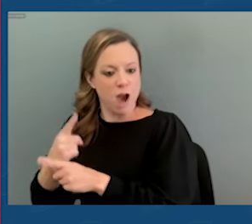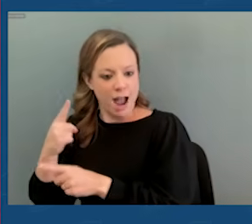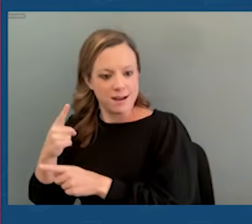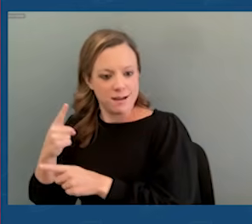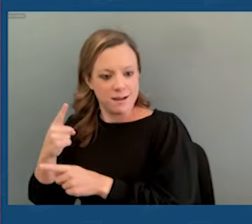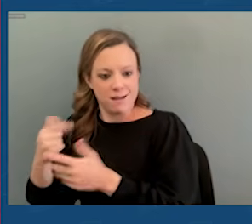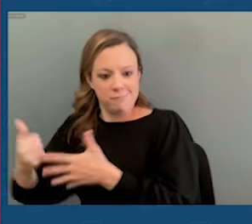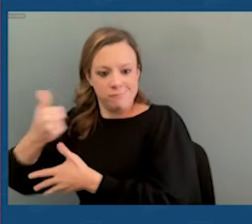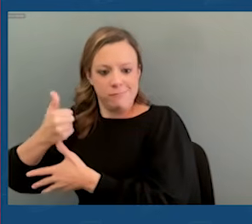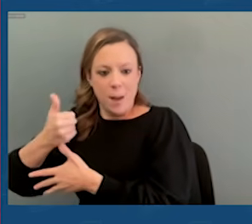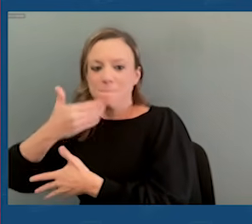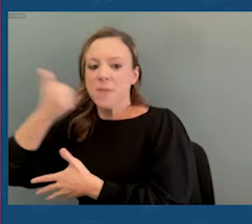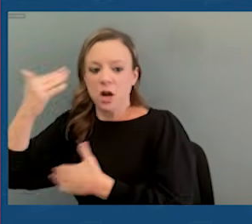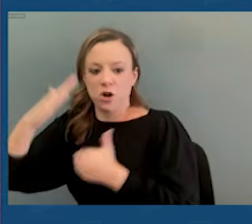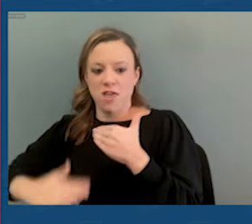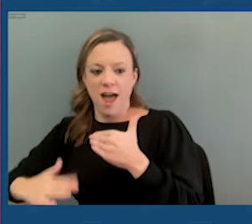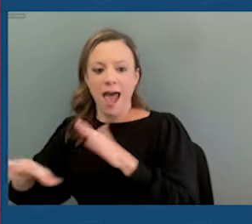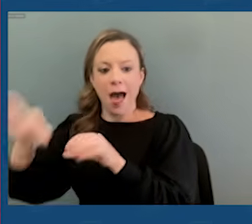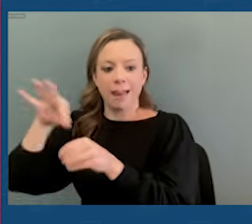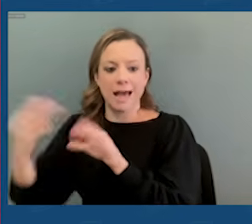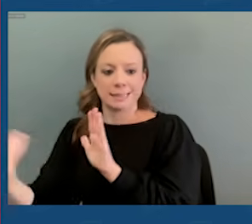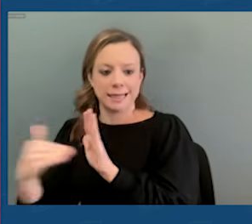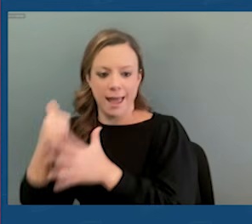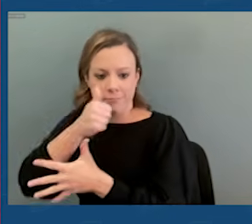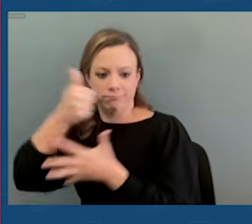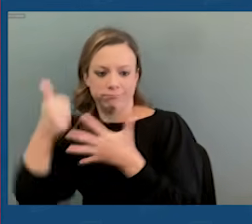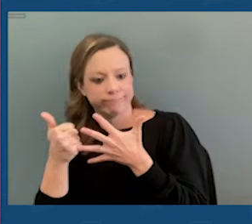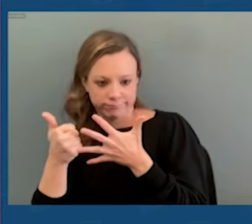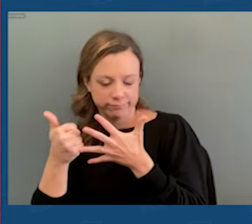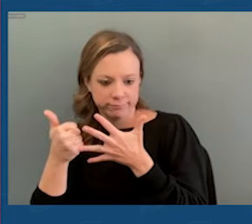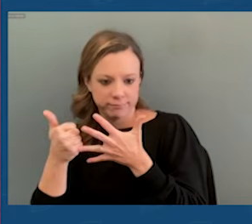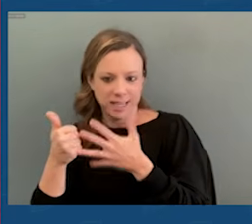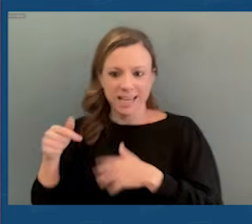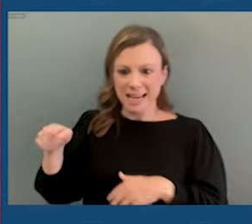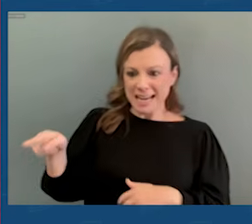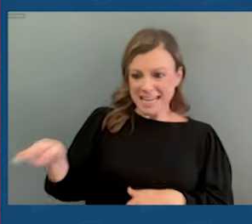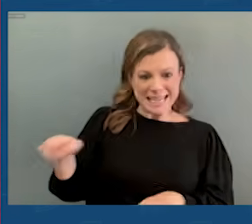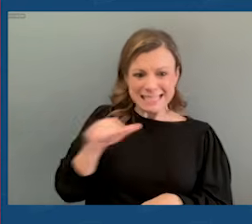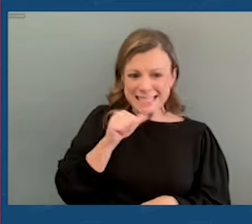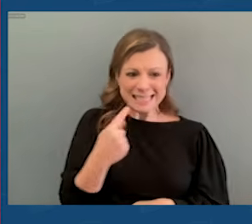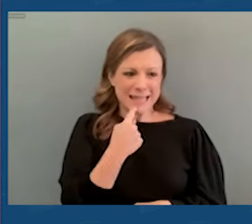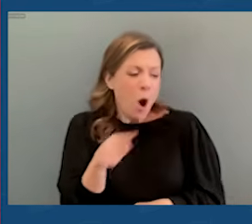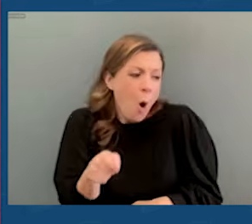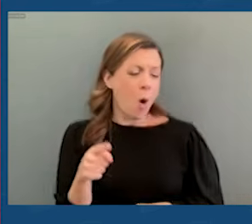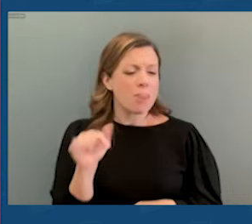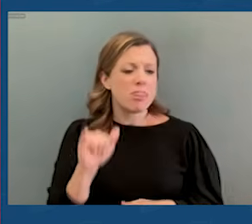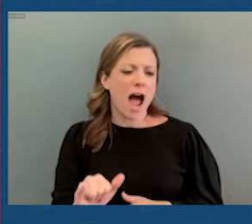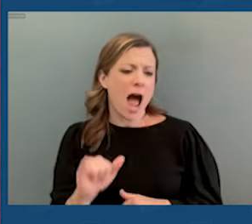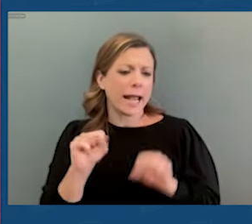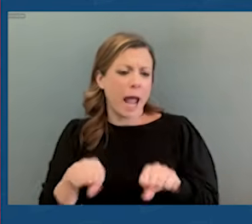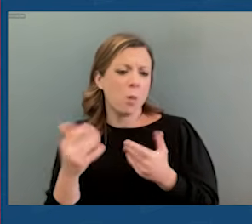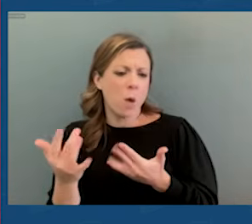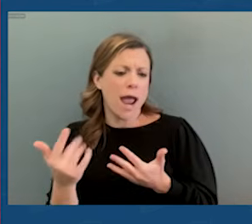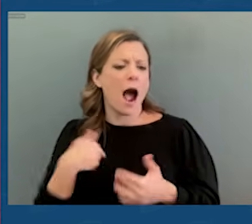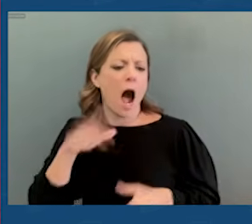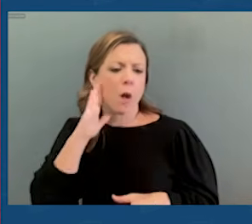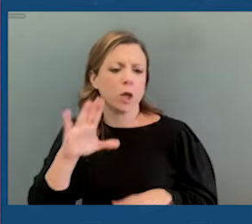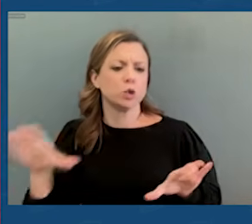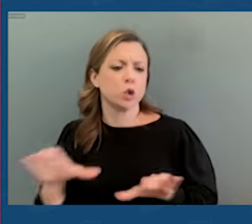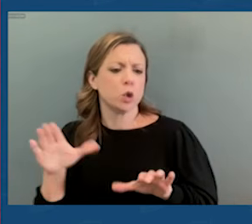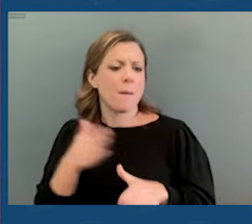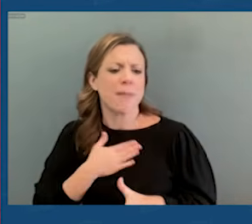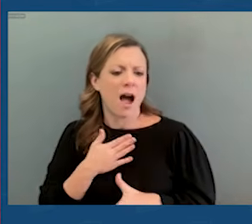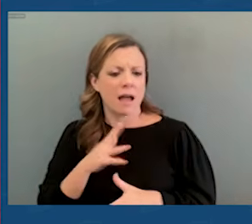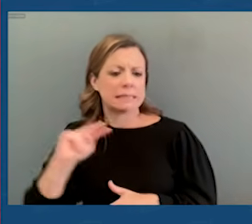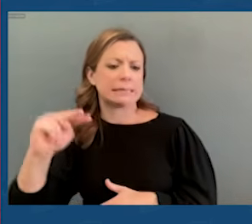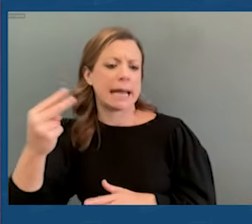say, we can wait. That conversation can wait. Or you could have said, "I'll do it when I get to my final term," which I hope is a long time from